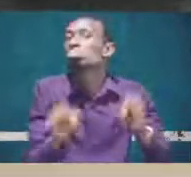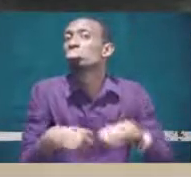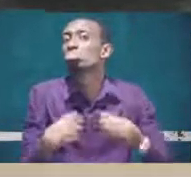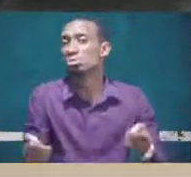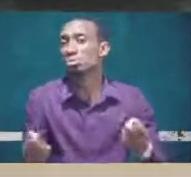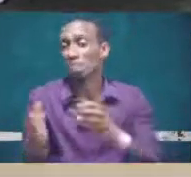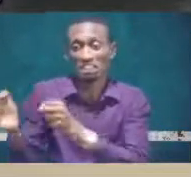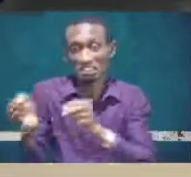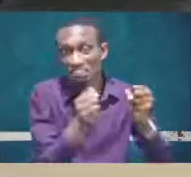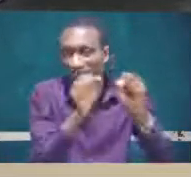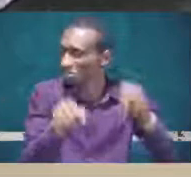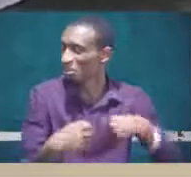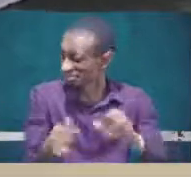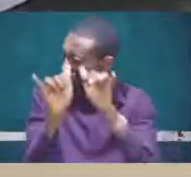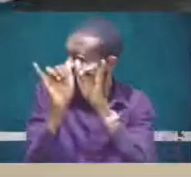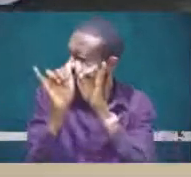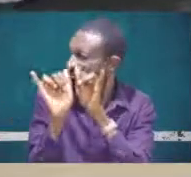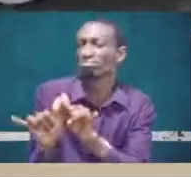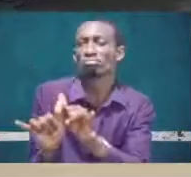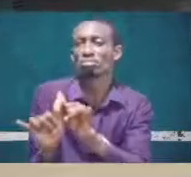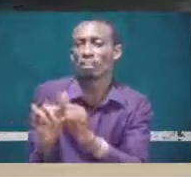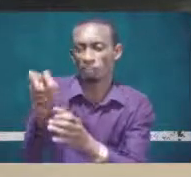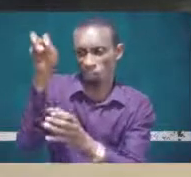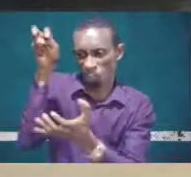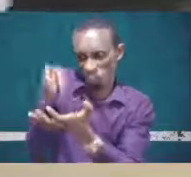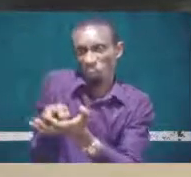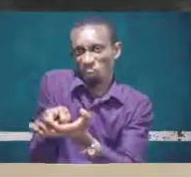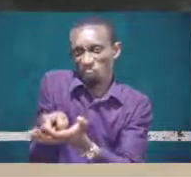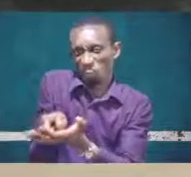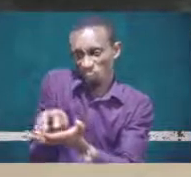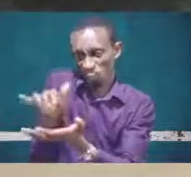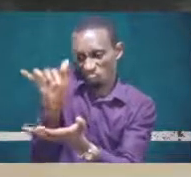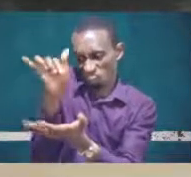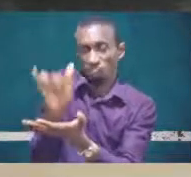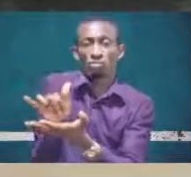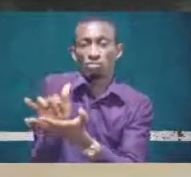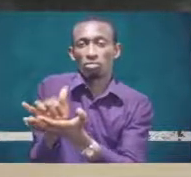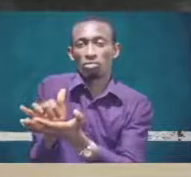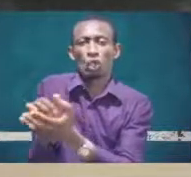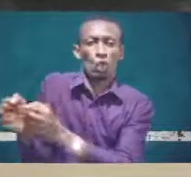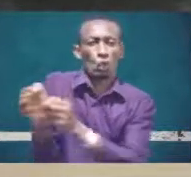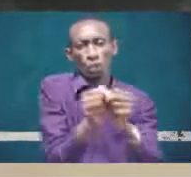which are immobile. There are properties which are immobile.